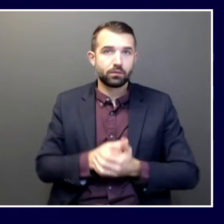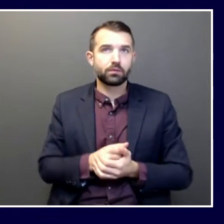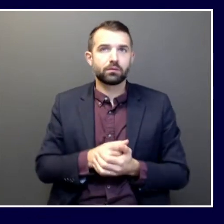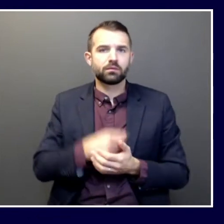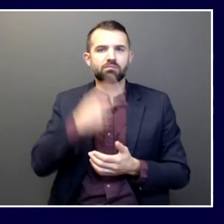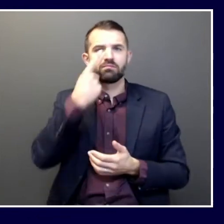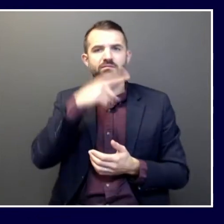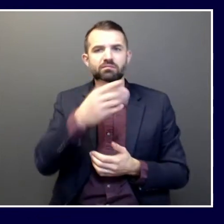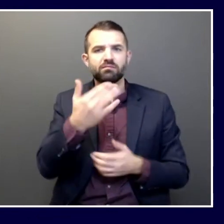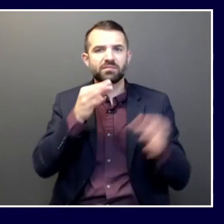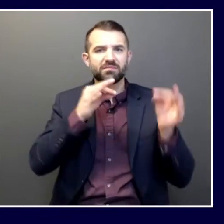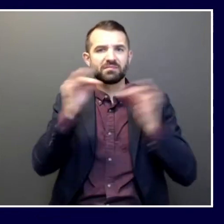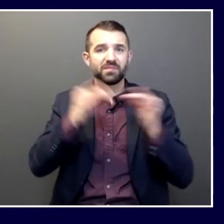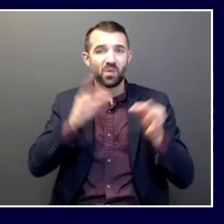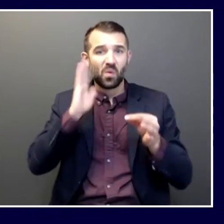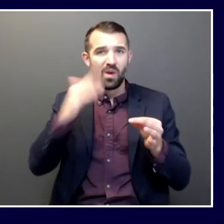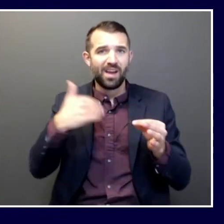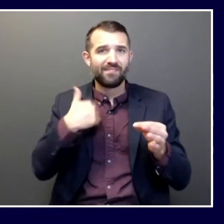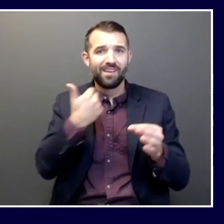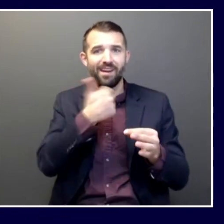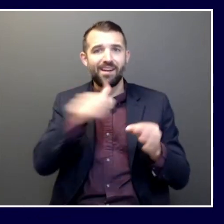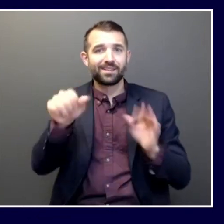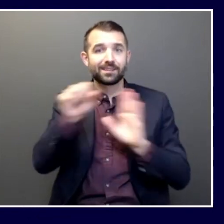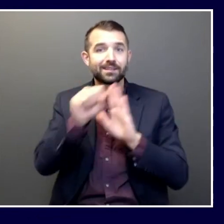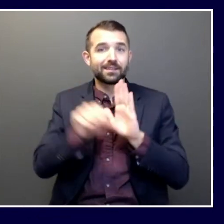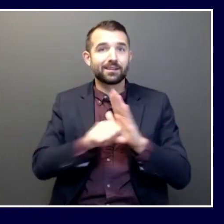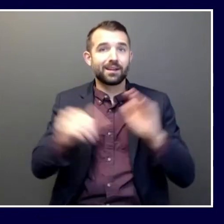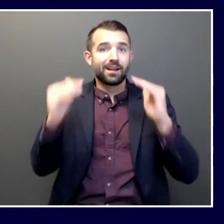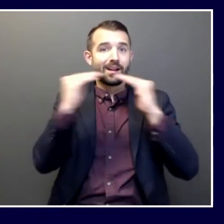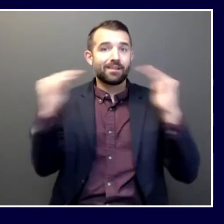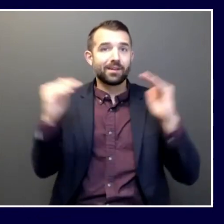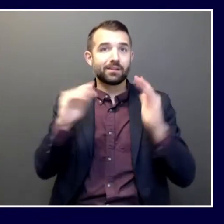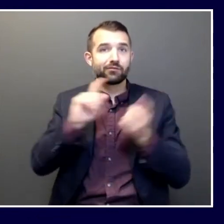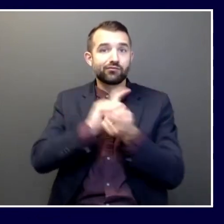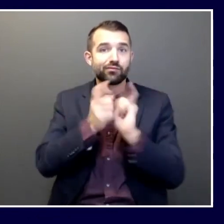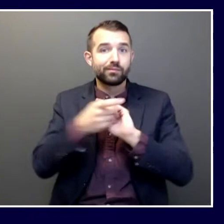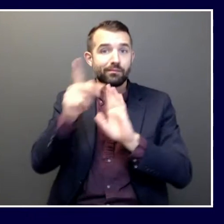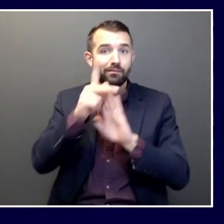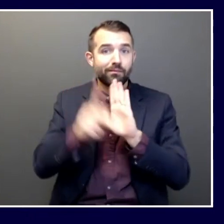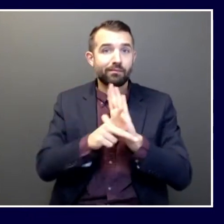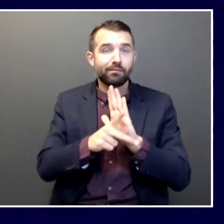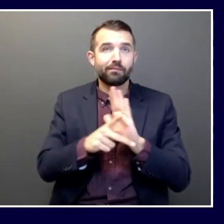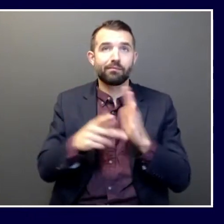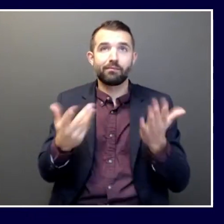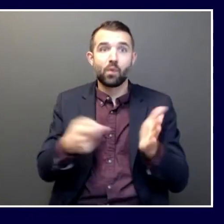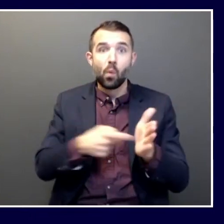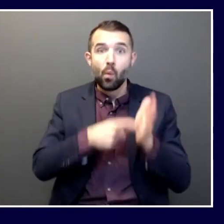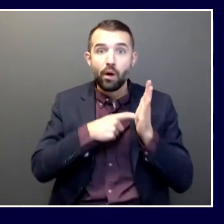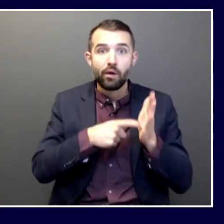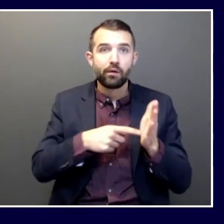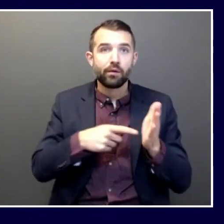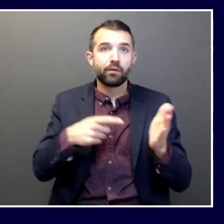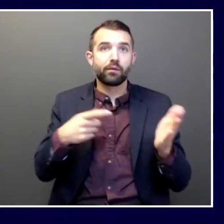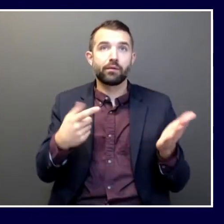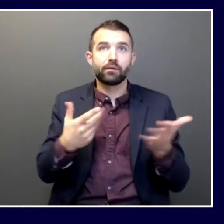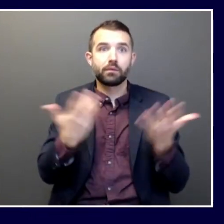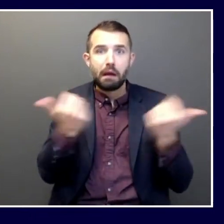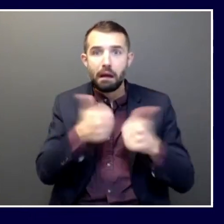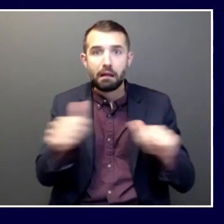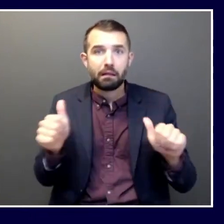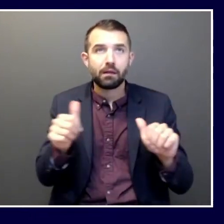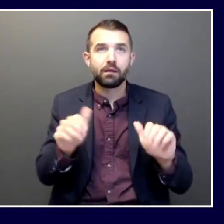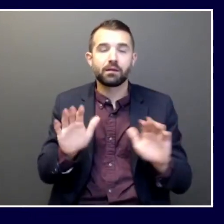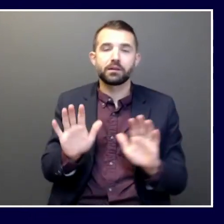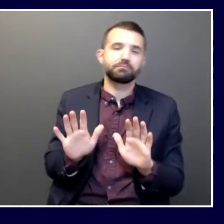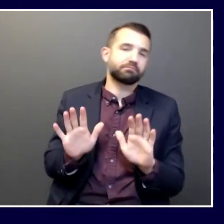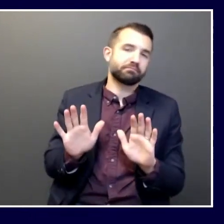could be at the state level in terms of requirements and things like that? Well, look, we are just so excited about the news less than 24